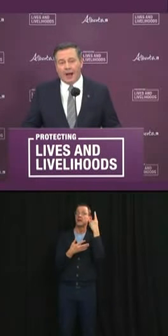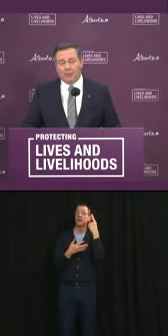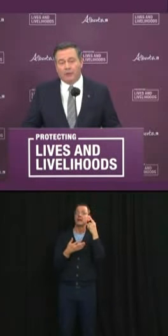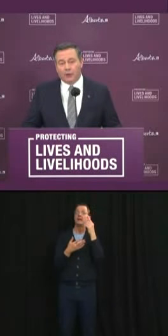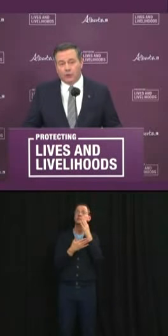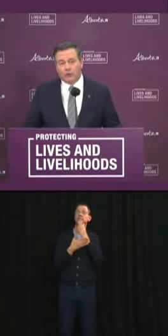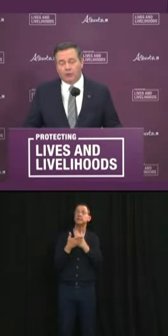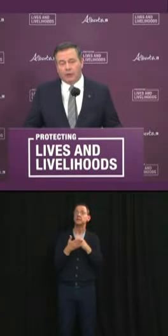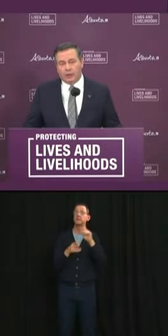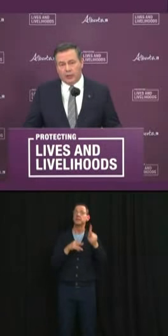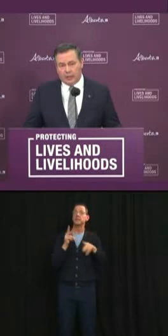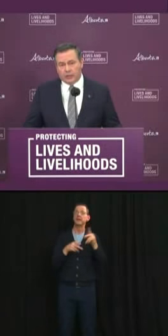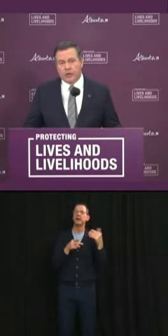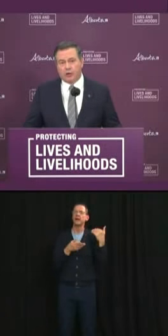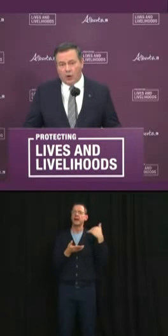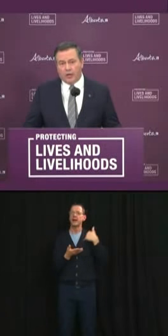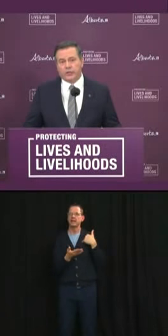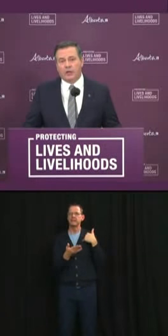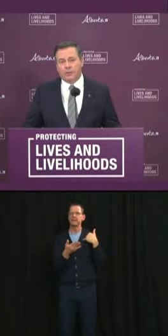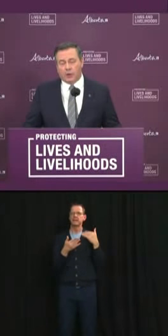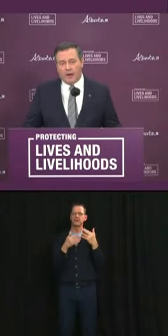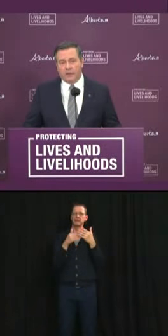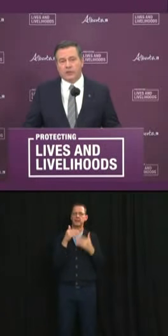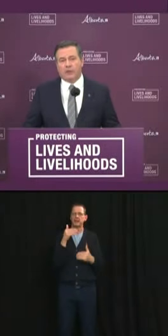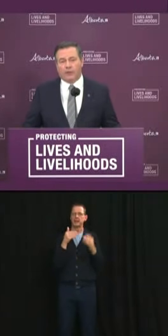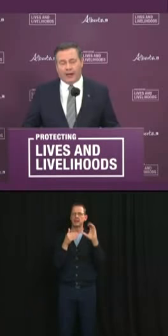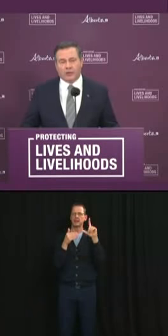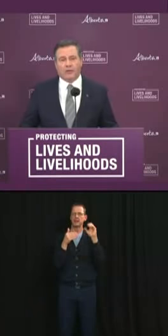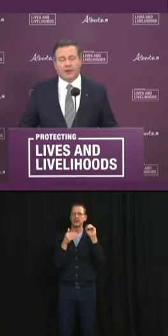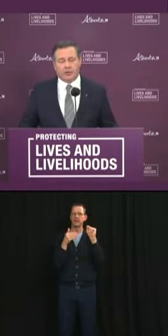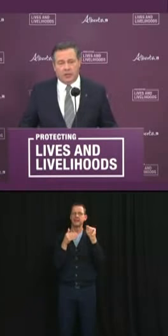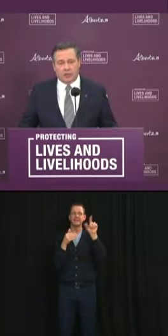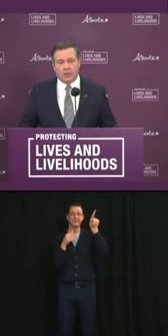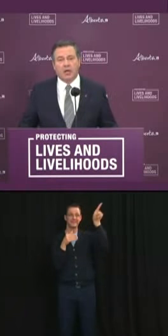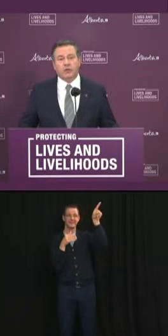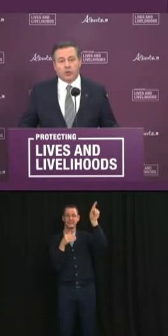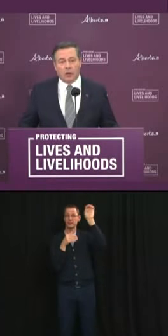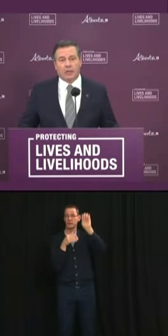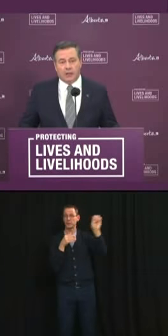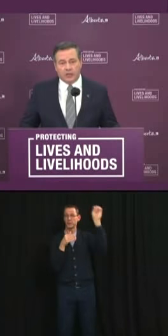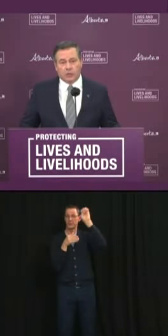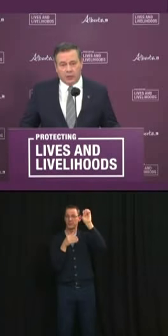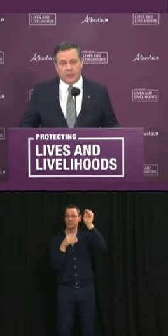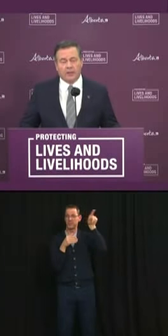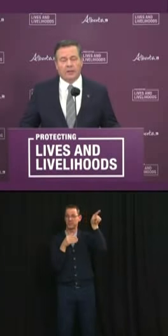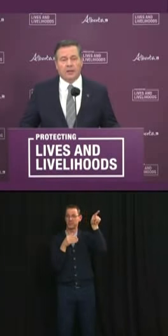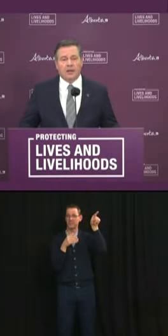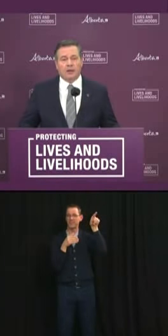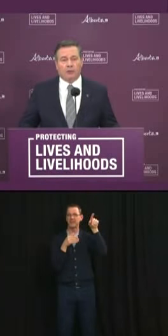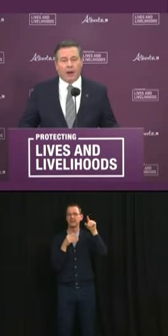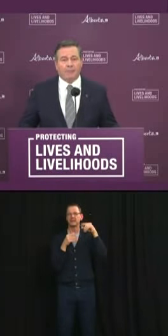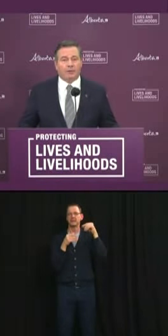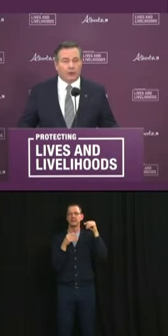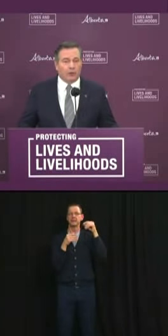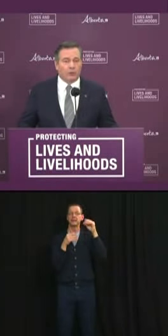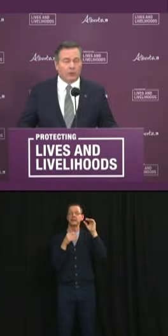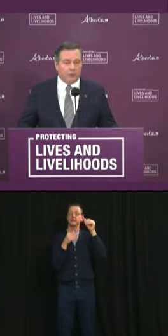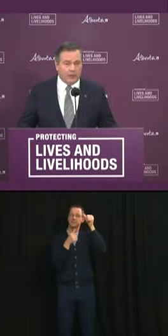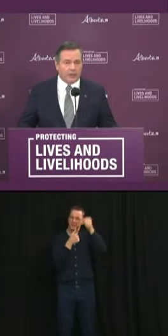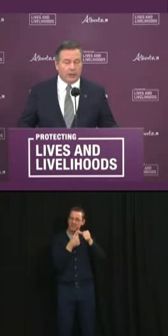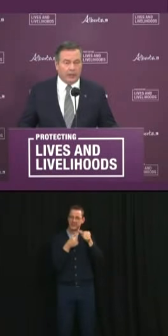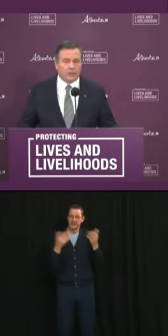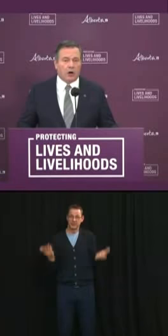of new rapid flow-through clinics across the province for faster vaccination starting this week. Rapid